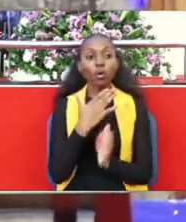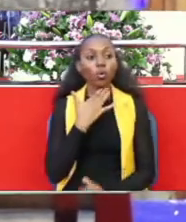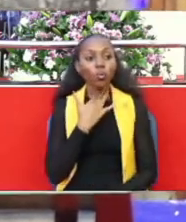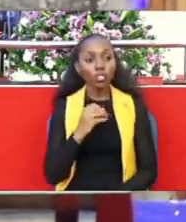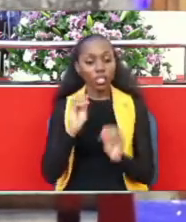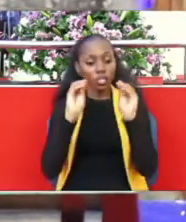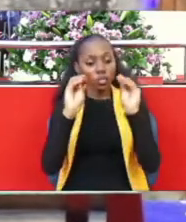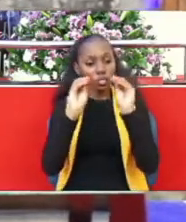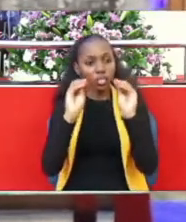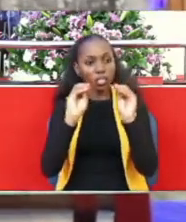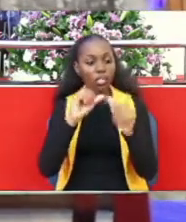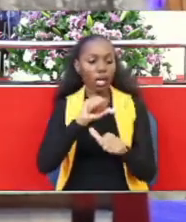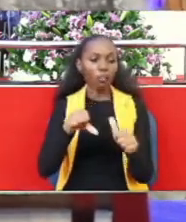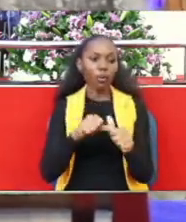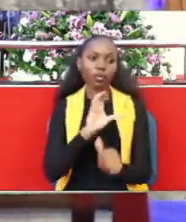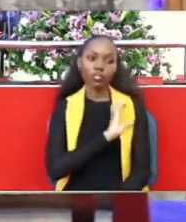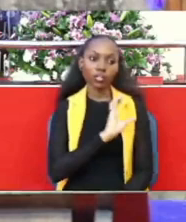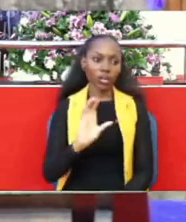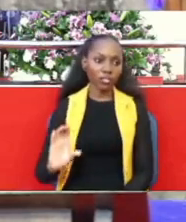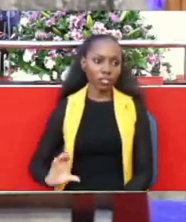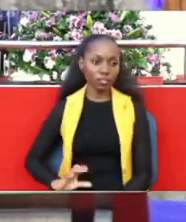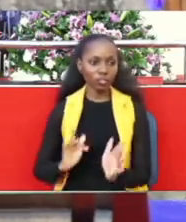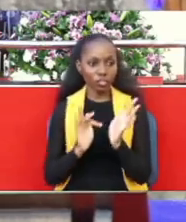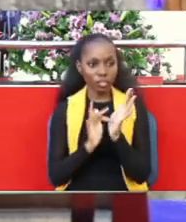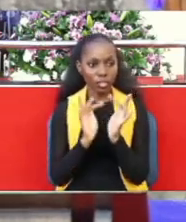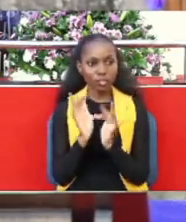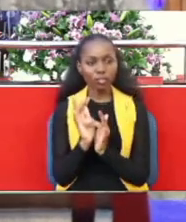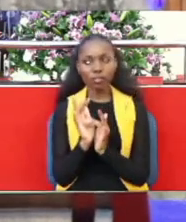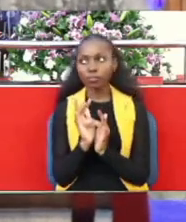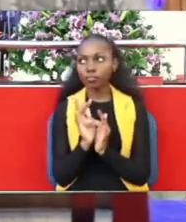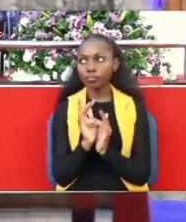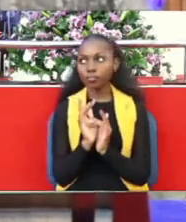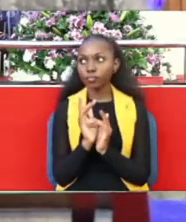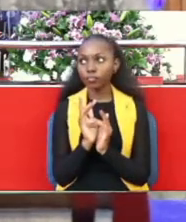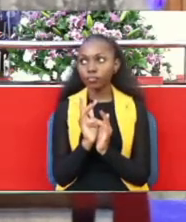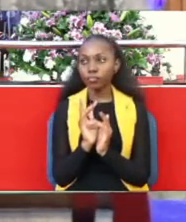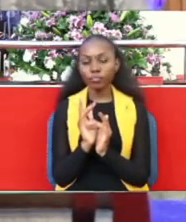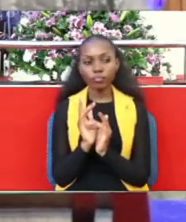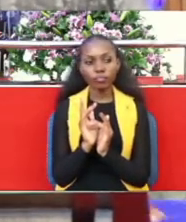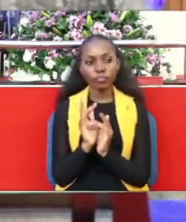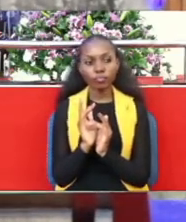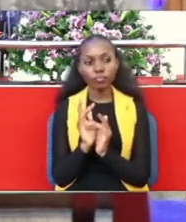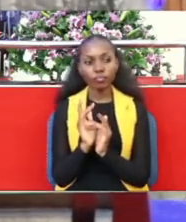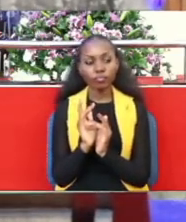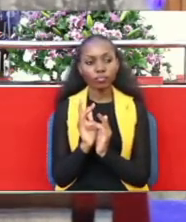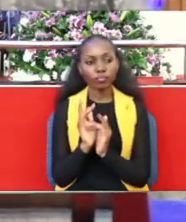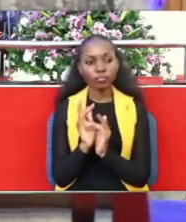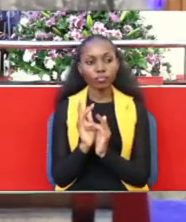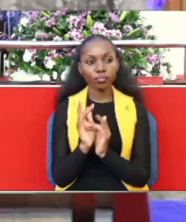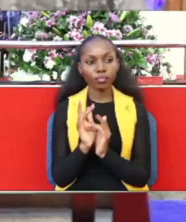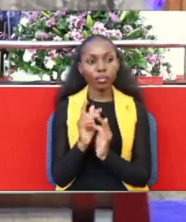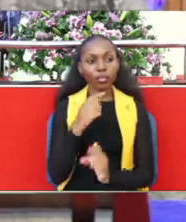on how they are supposed to walk in Christ. But now he needs to tell them that in the midst of all that they are going through